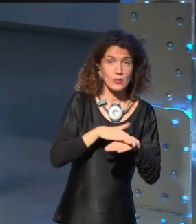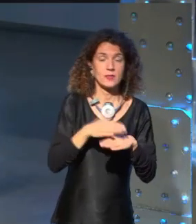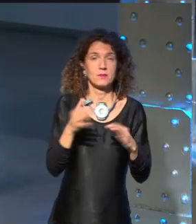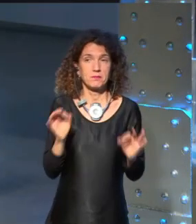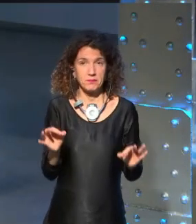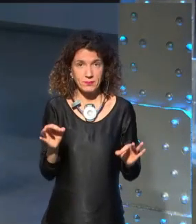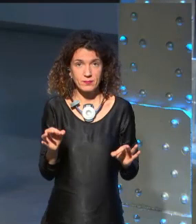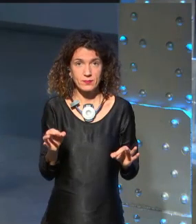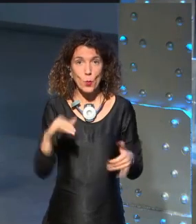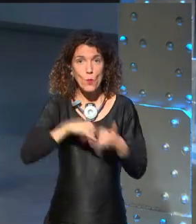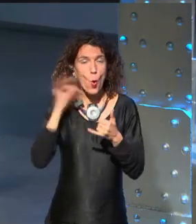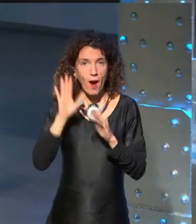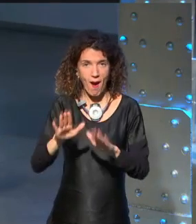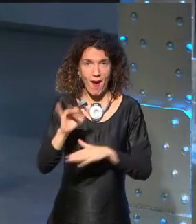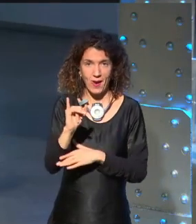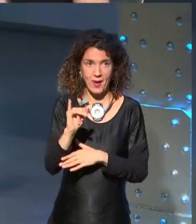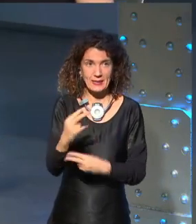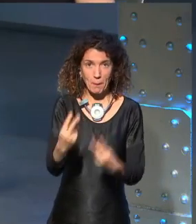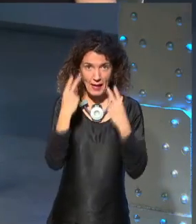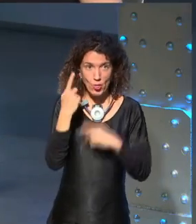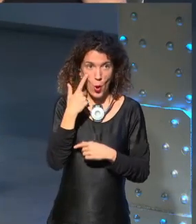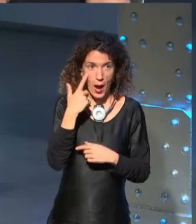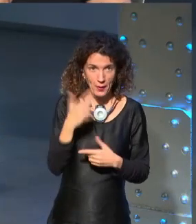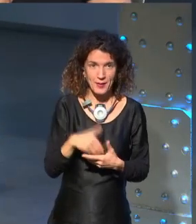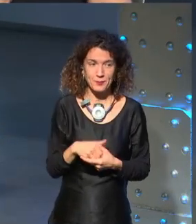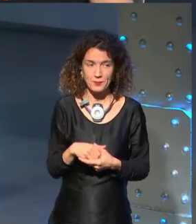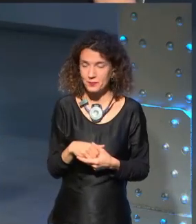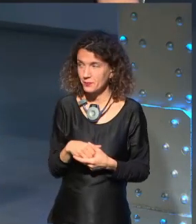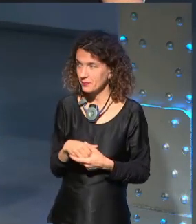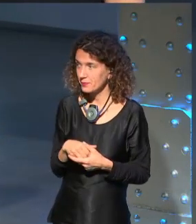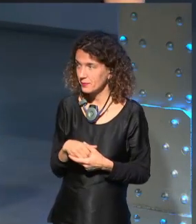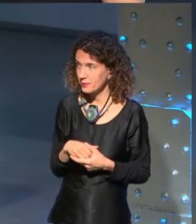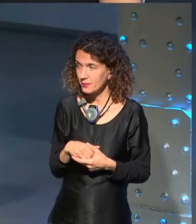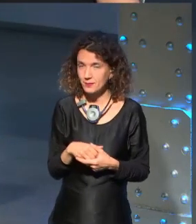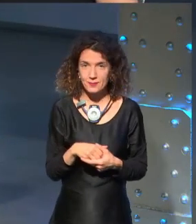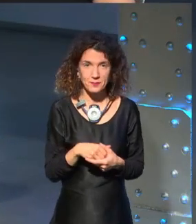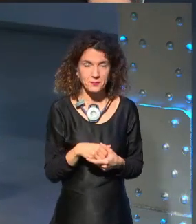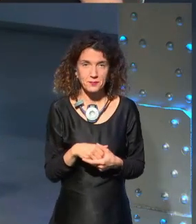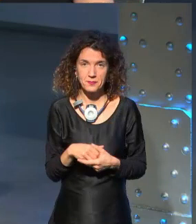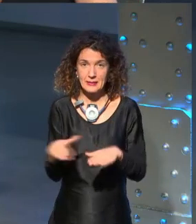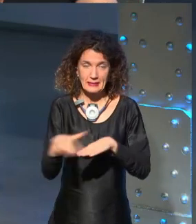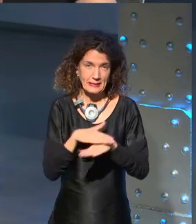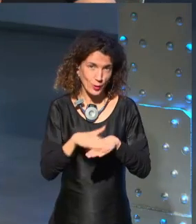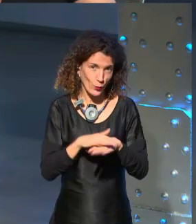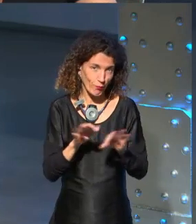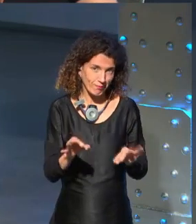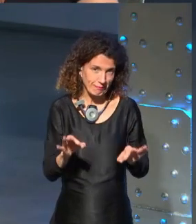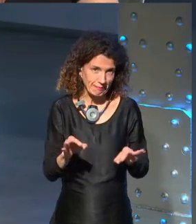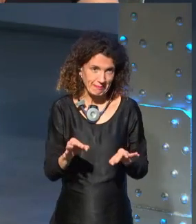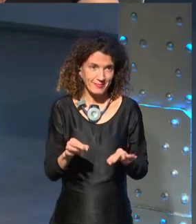Ahí está su mujer aquí. Yo creo que Oh, his wife is back there. I think he's looking at her.